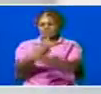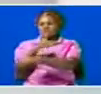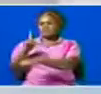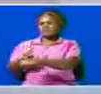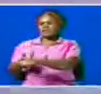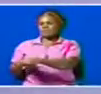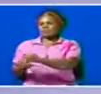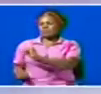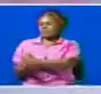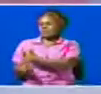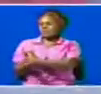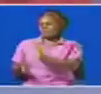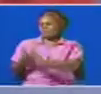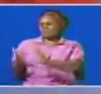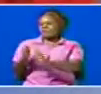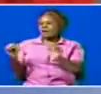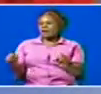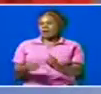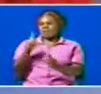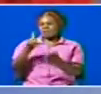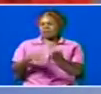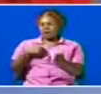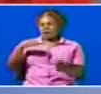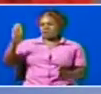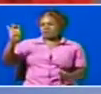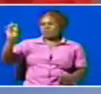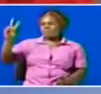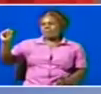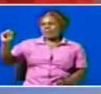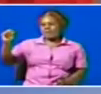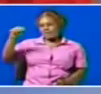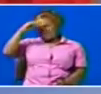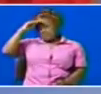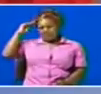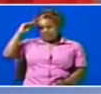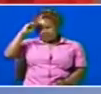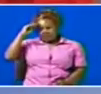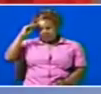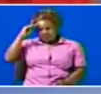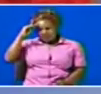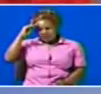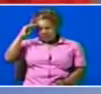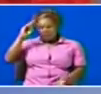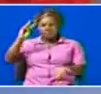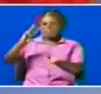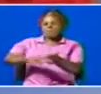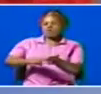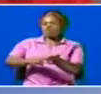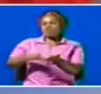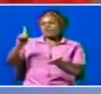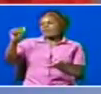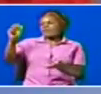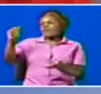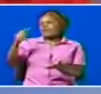times, really, to just bring us up to speed with what's happening. We have Ben Kitili, who's looking at the latest from Migori County. We also have Duncan